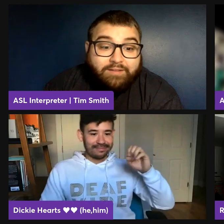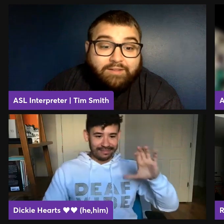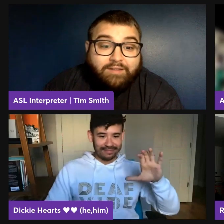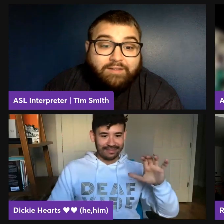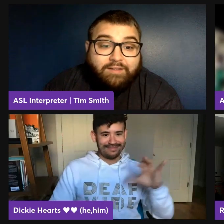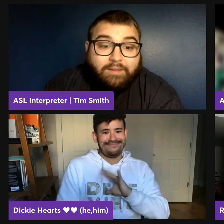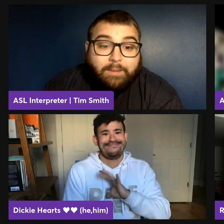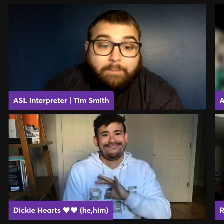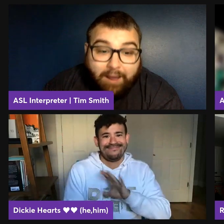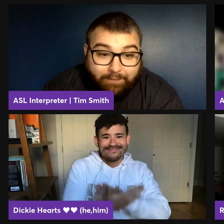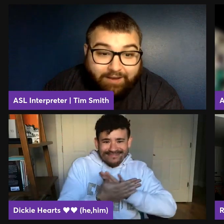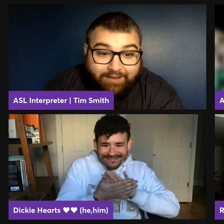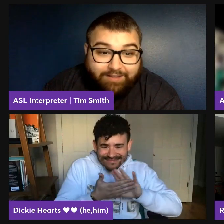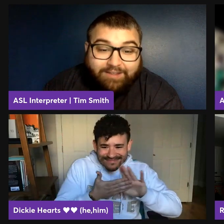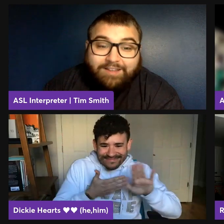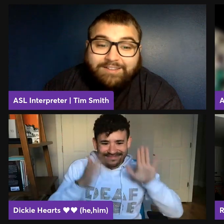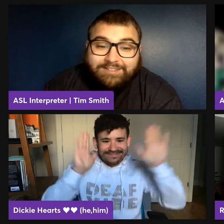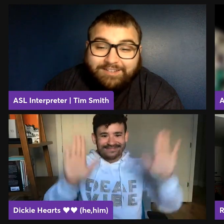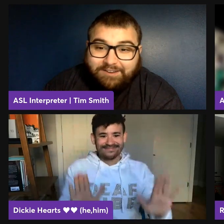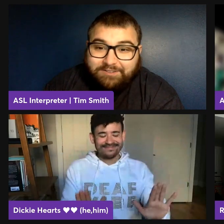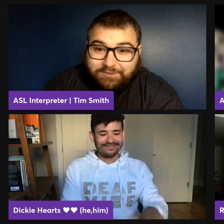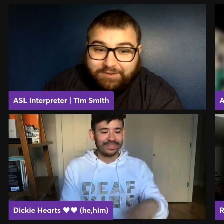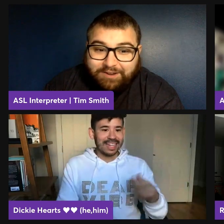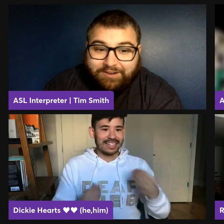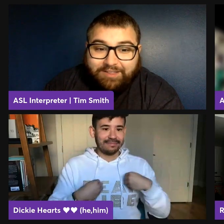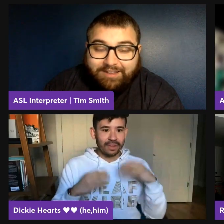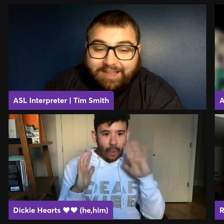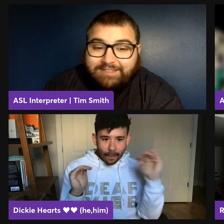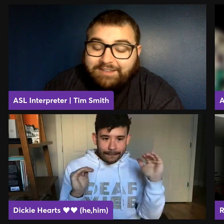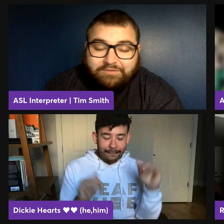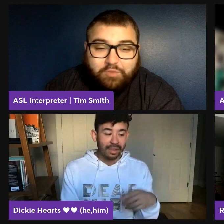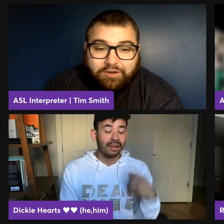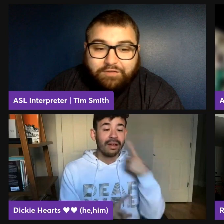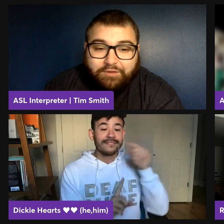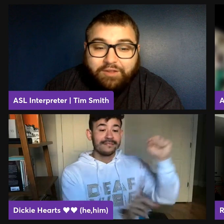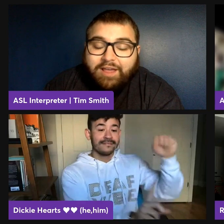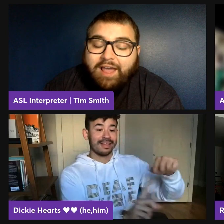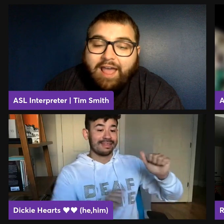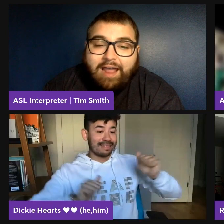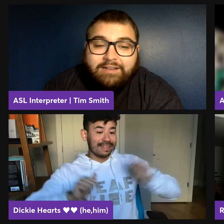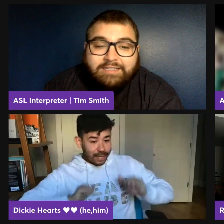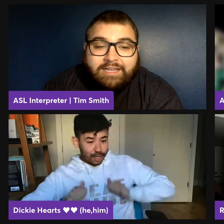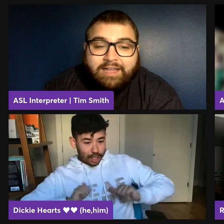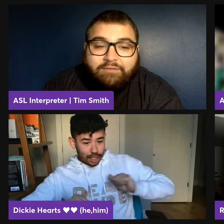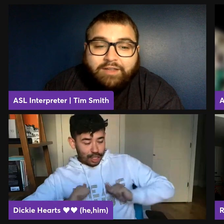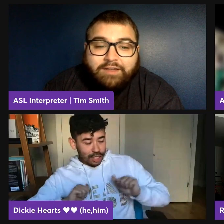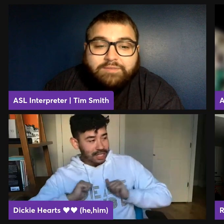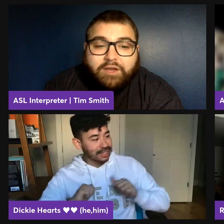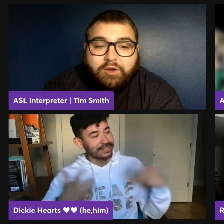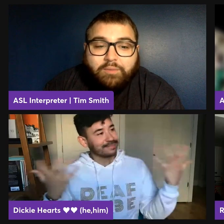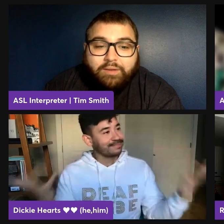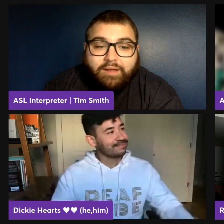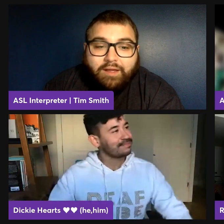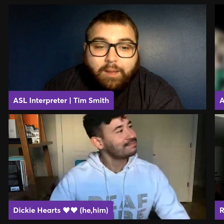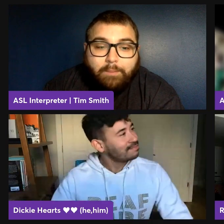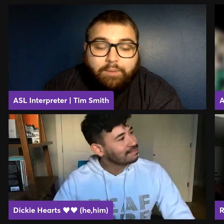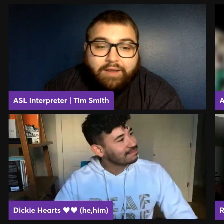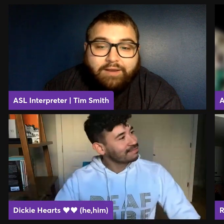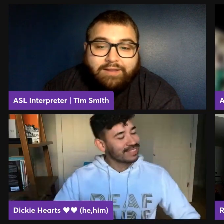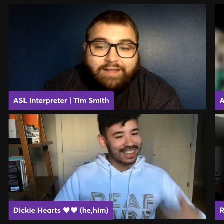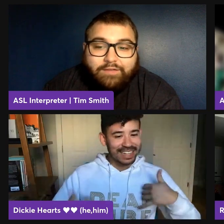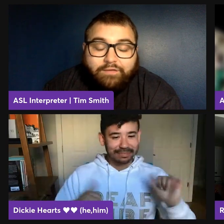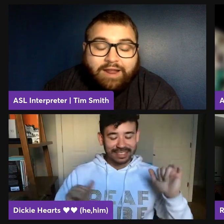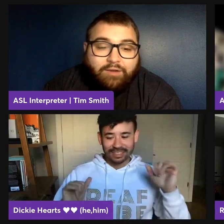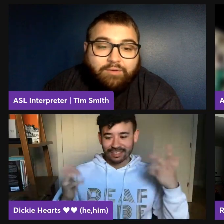female BIPOC, you know, superhero, like, that's wonderful. And seeing that really gives me hope.